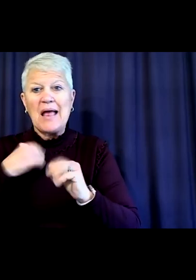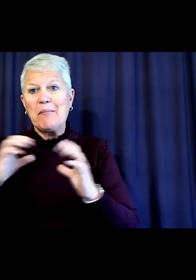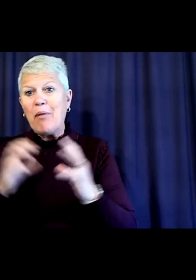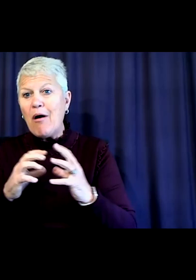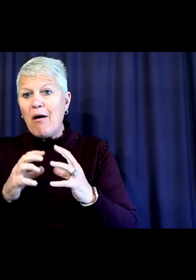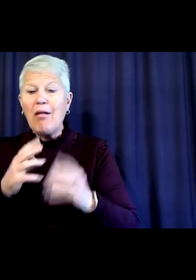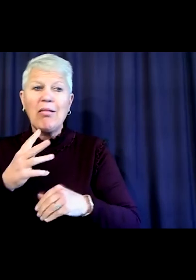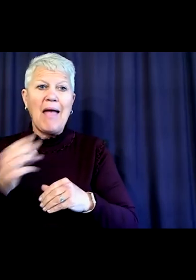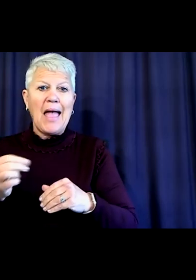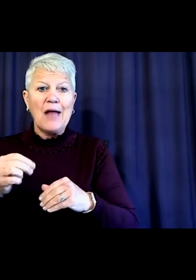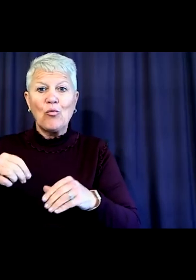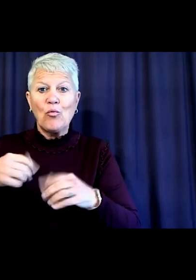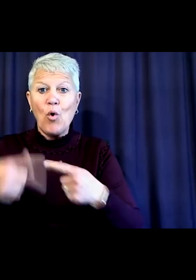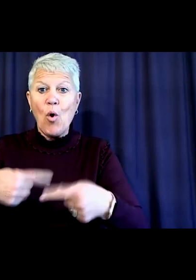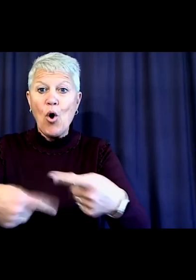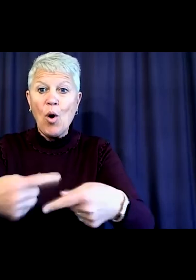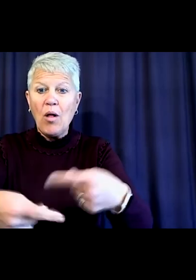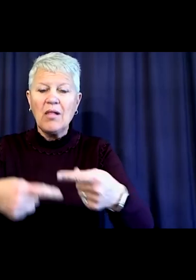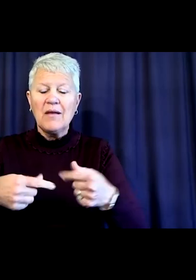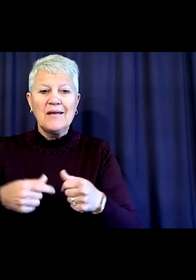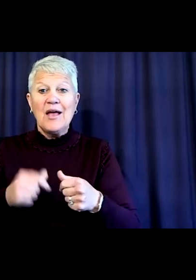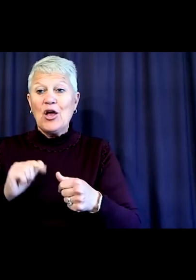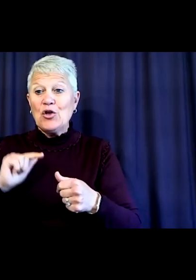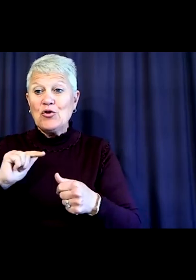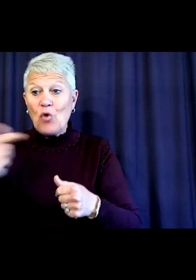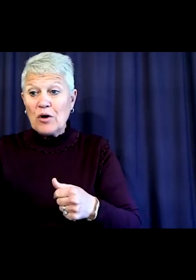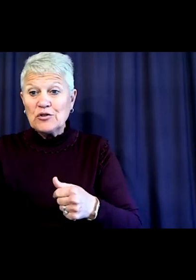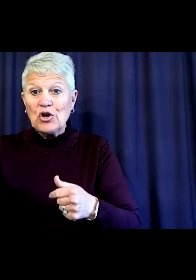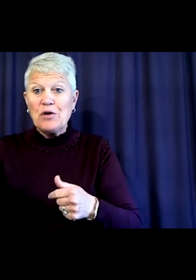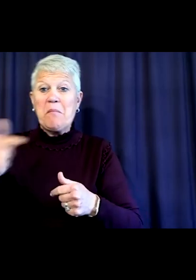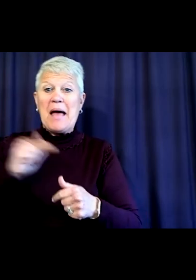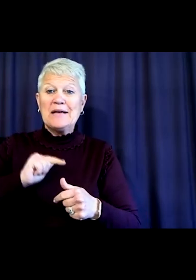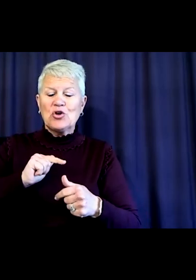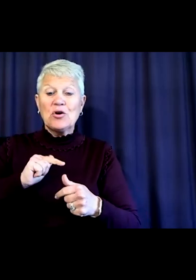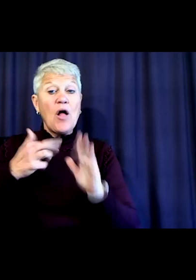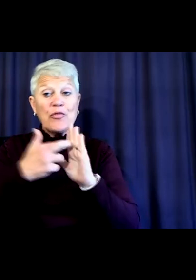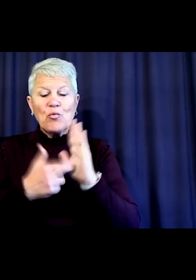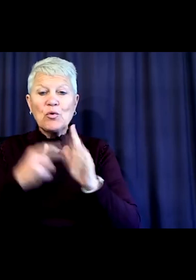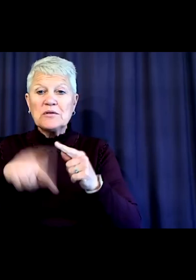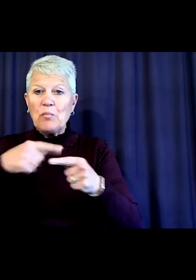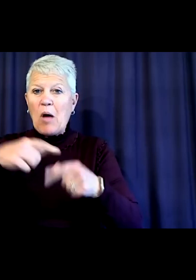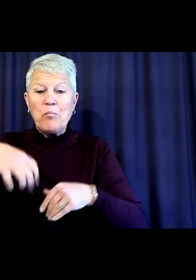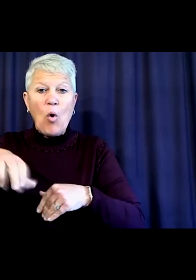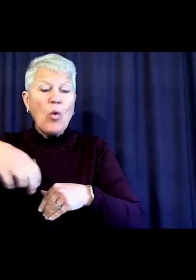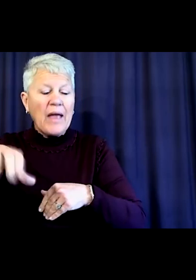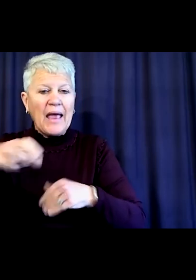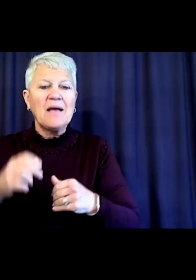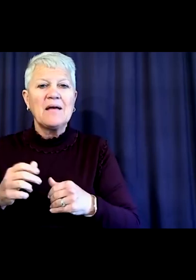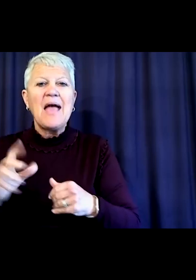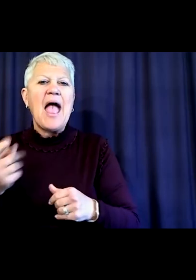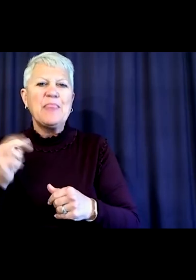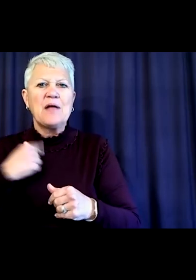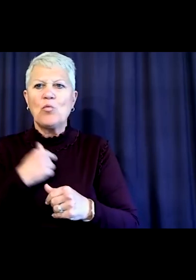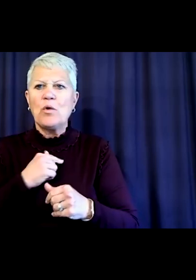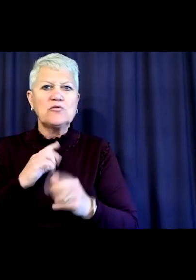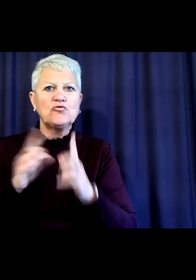and roll, your turn, my turn, everything, the rules about bowling. And then we talked,